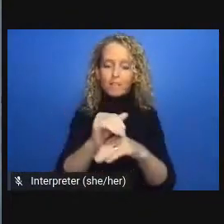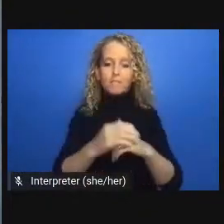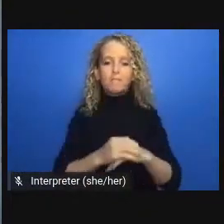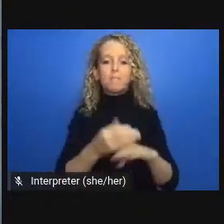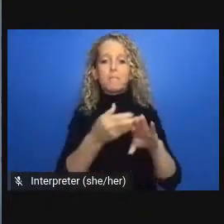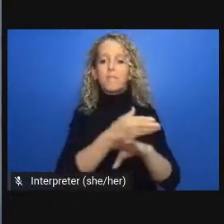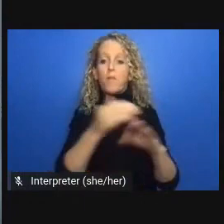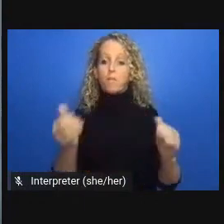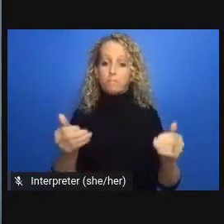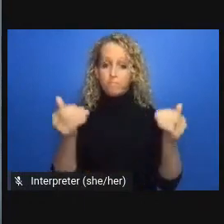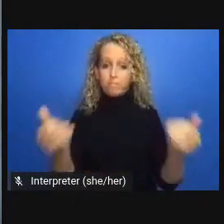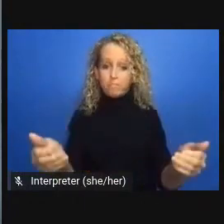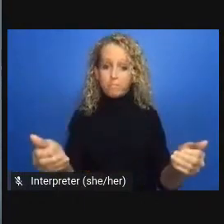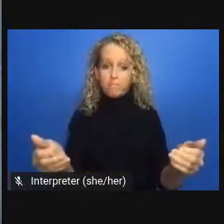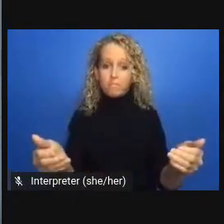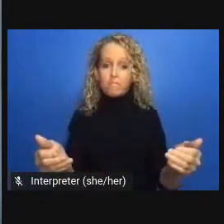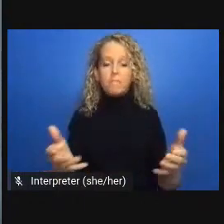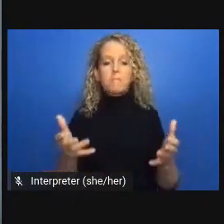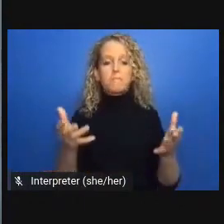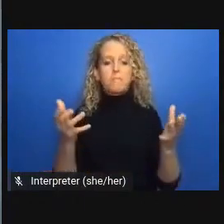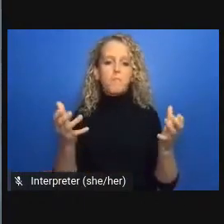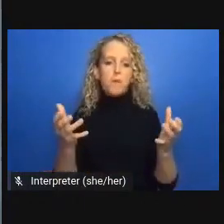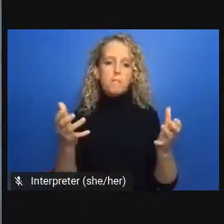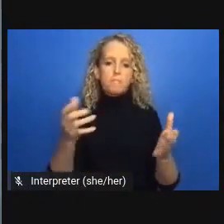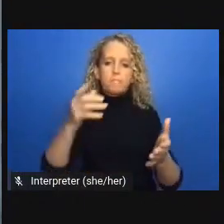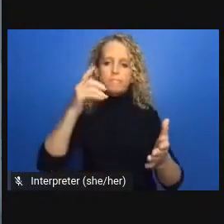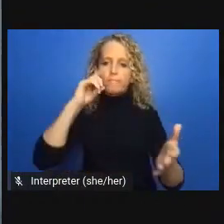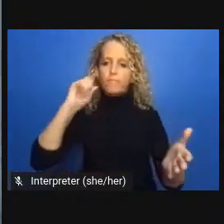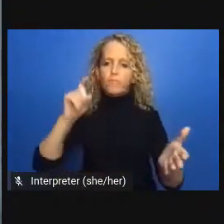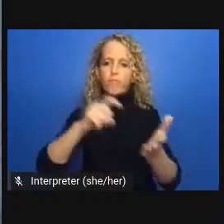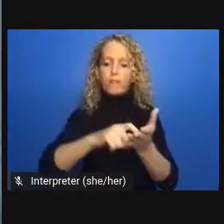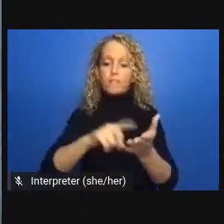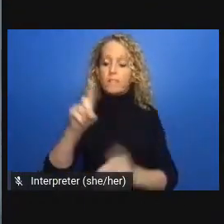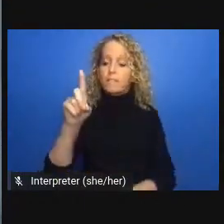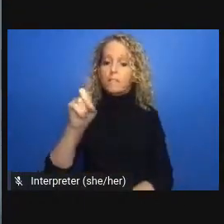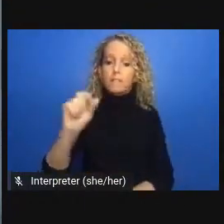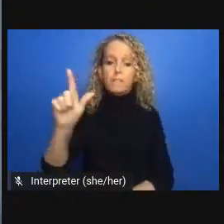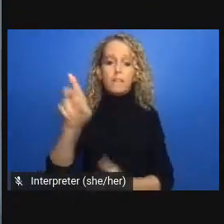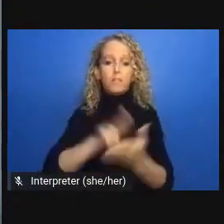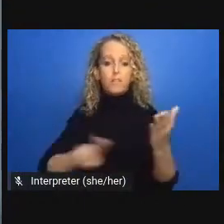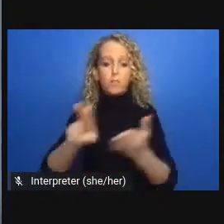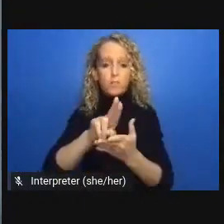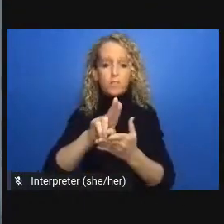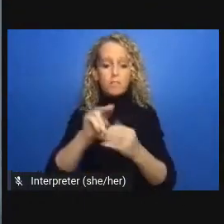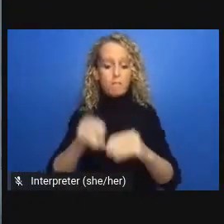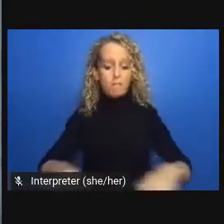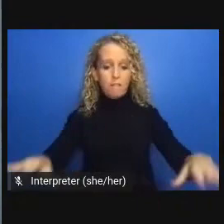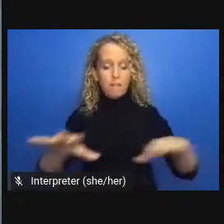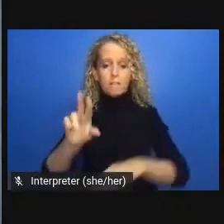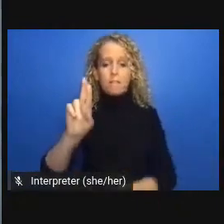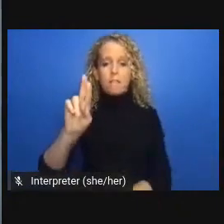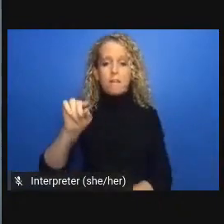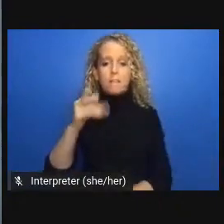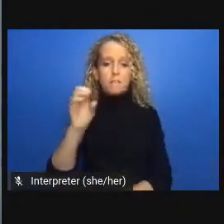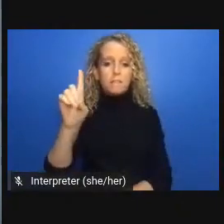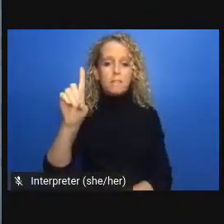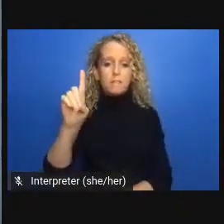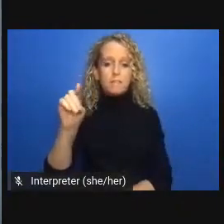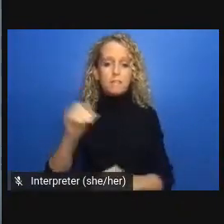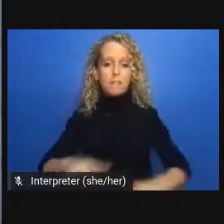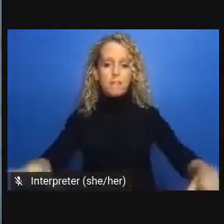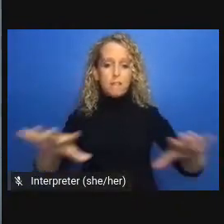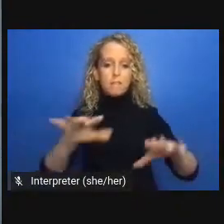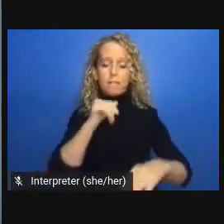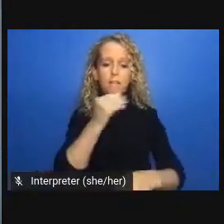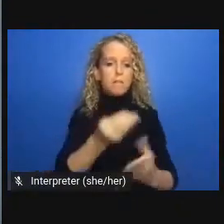started, I just want to say that we wish to recognize that Dalhousie University sits on the ancestral and unceded territory of the Mi'kmaq,